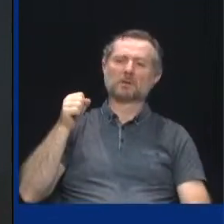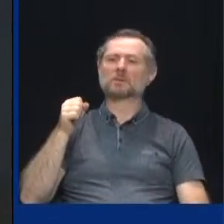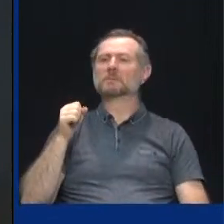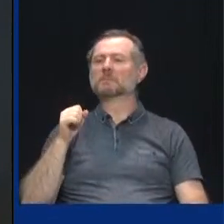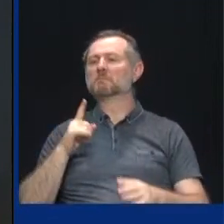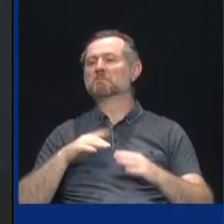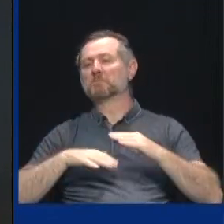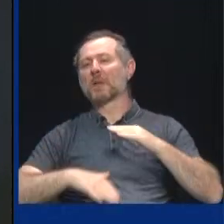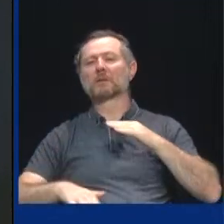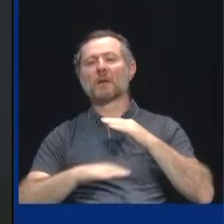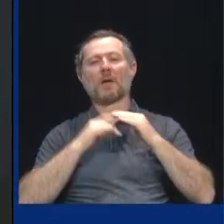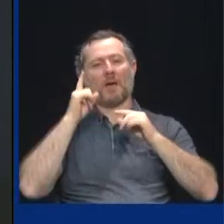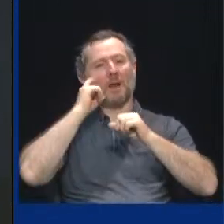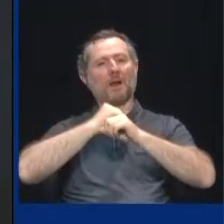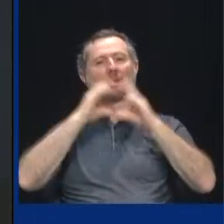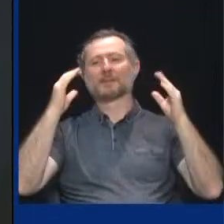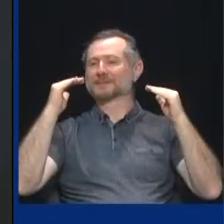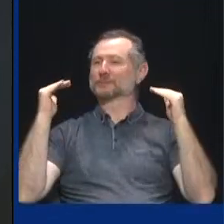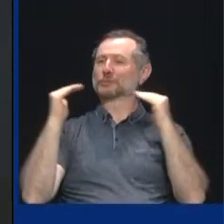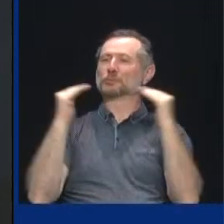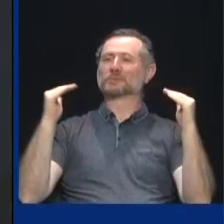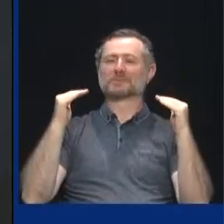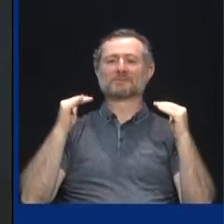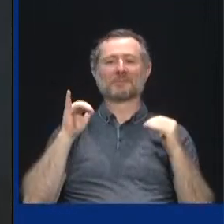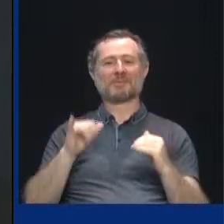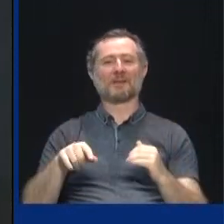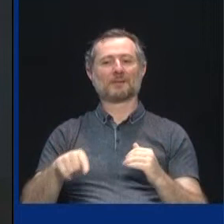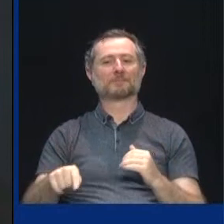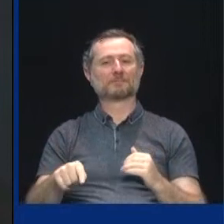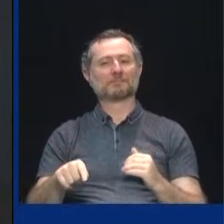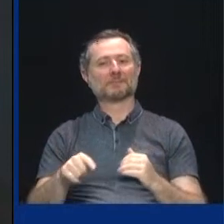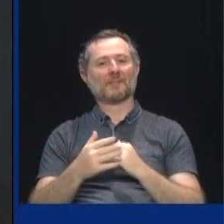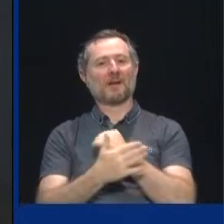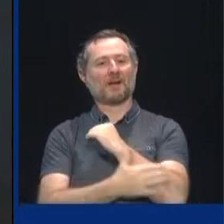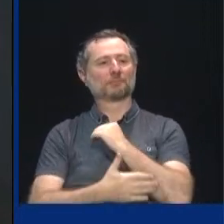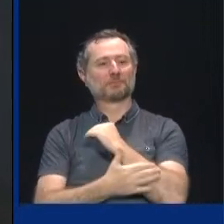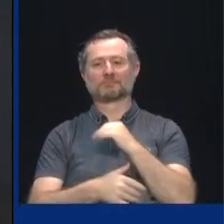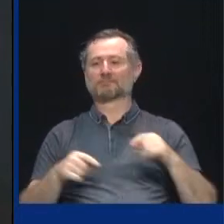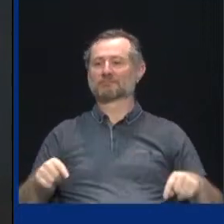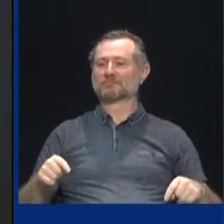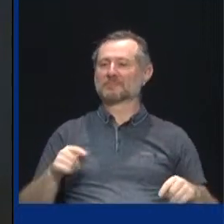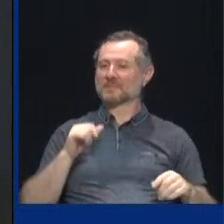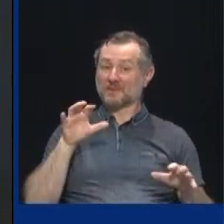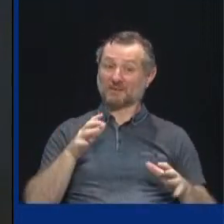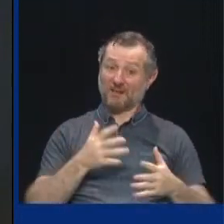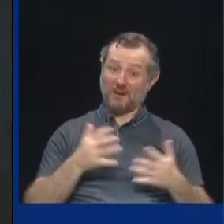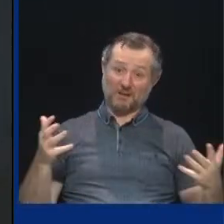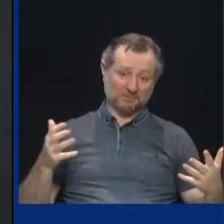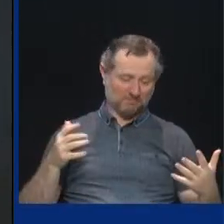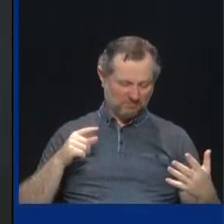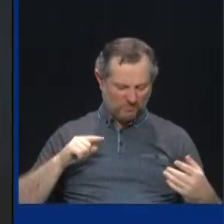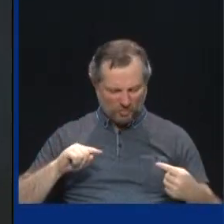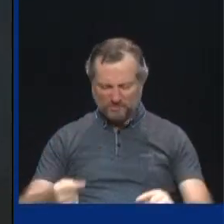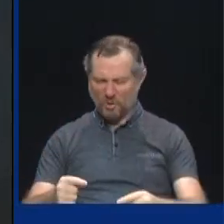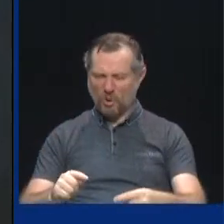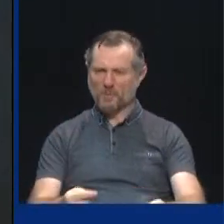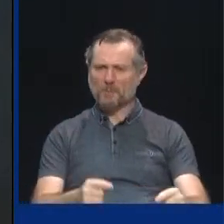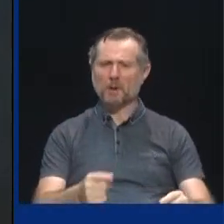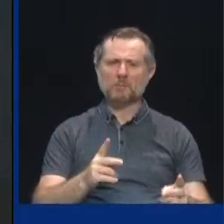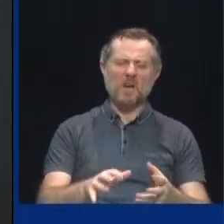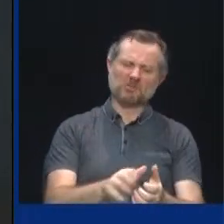of justice in this nation. And it did a lot of harm and a lot of damage. And it went on too